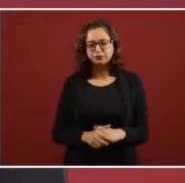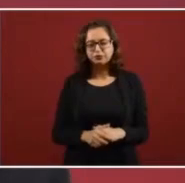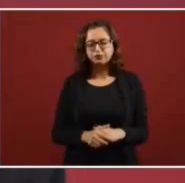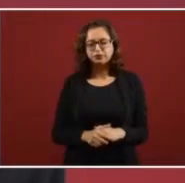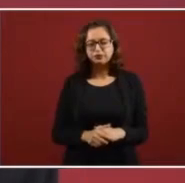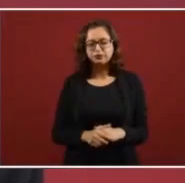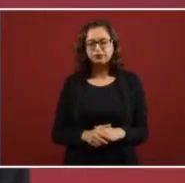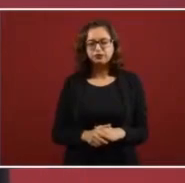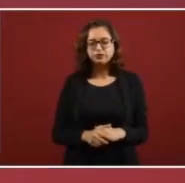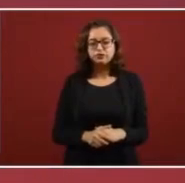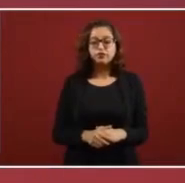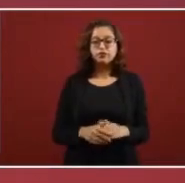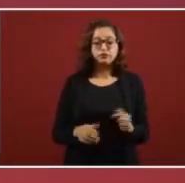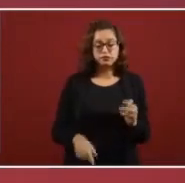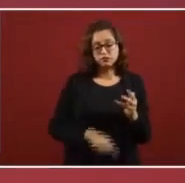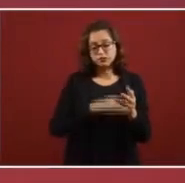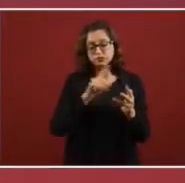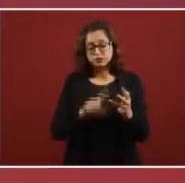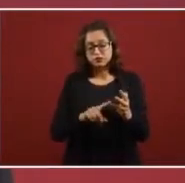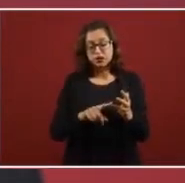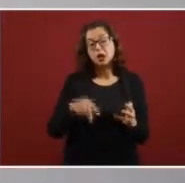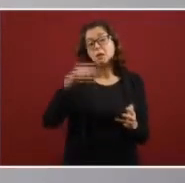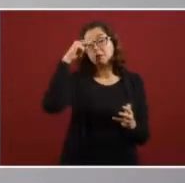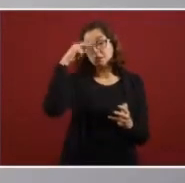I do give a few data. The